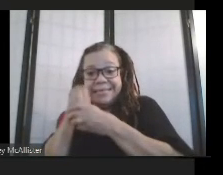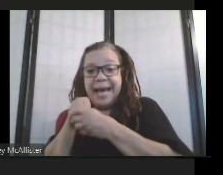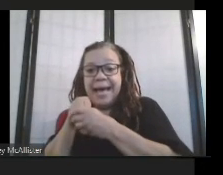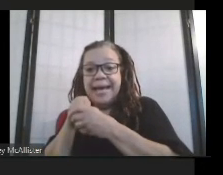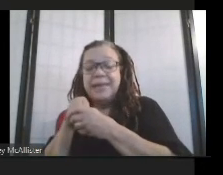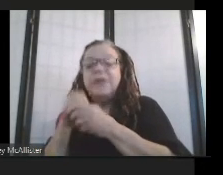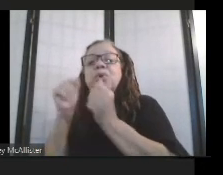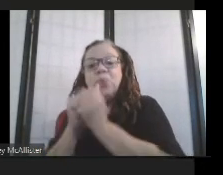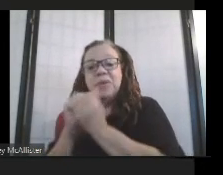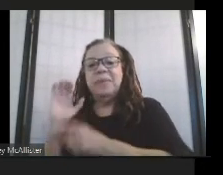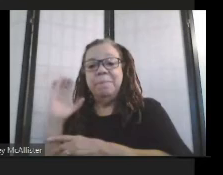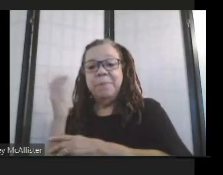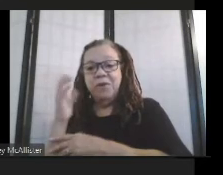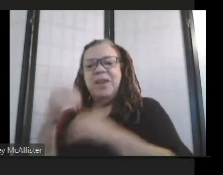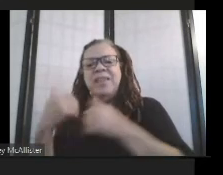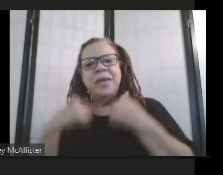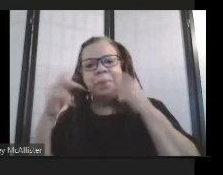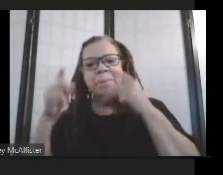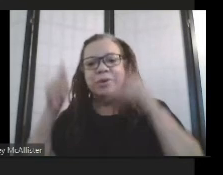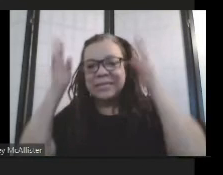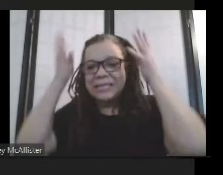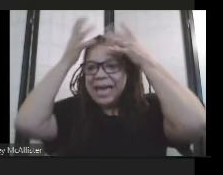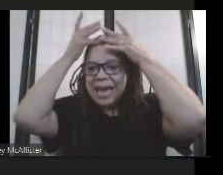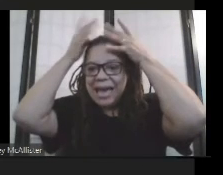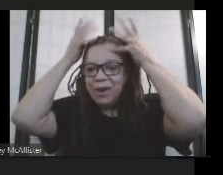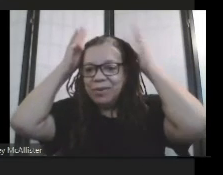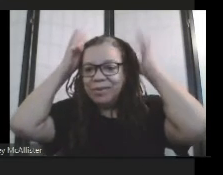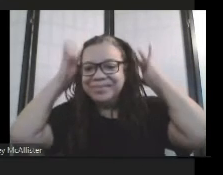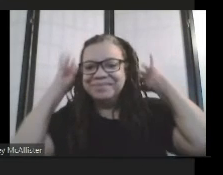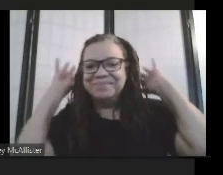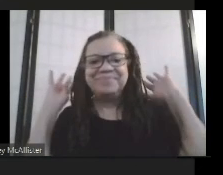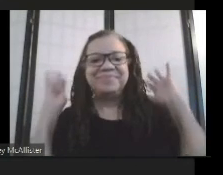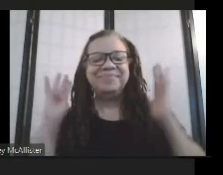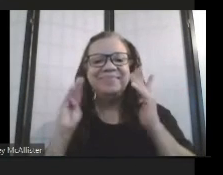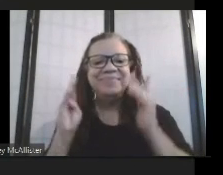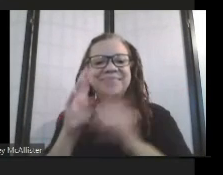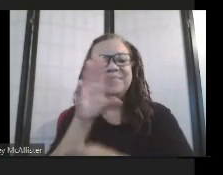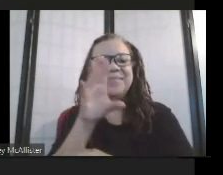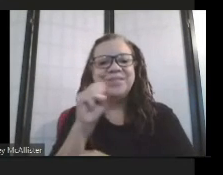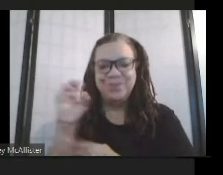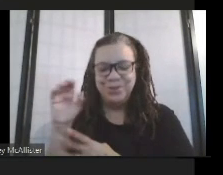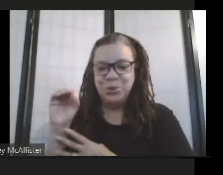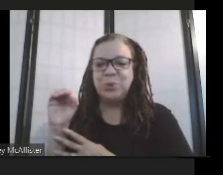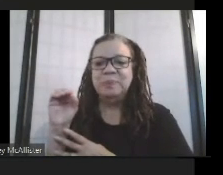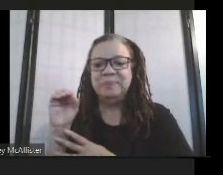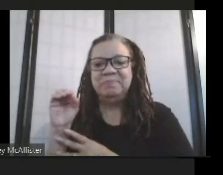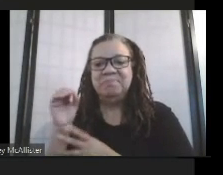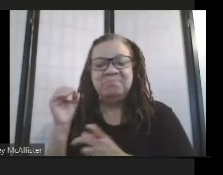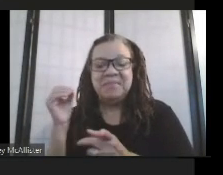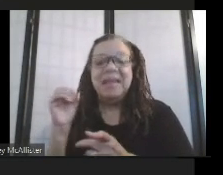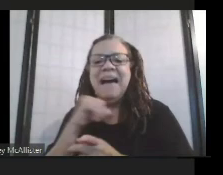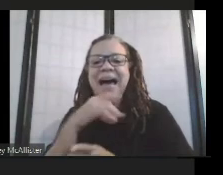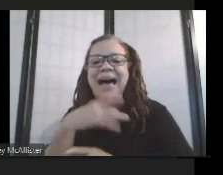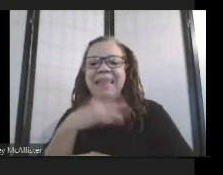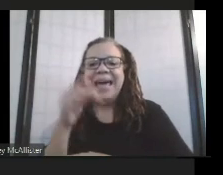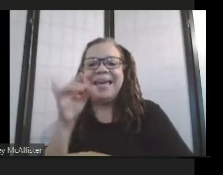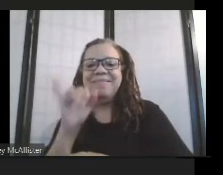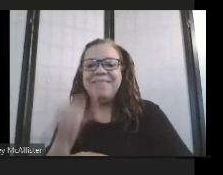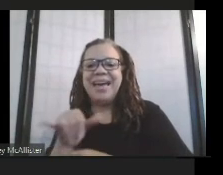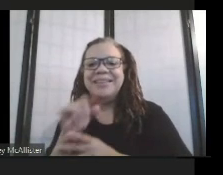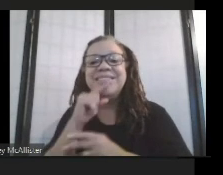phone. And I like the way the young person's hair just goes up all over the place. So it's, I don't